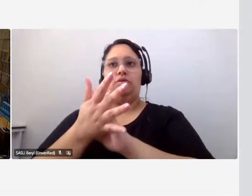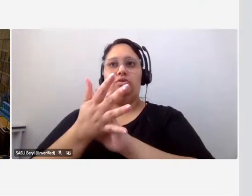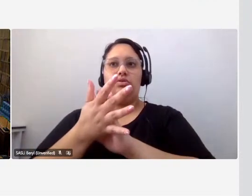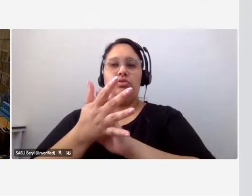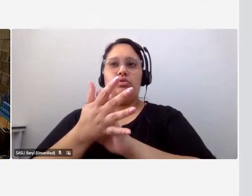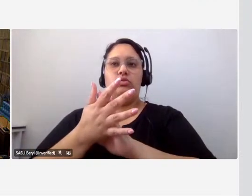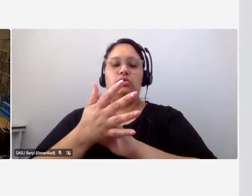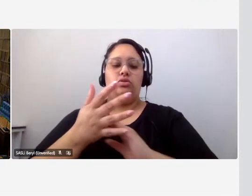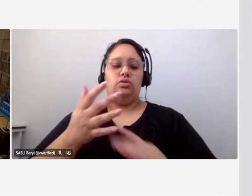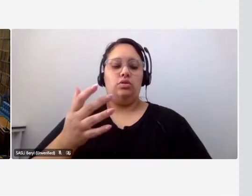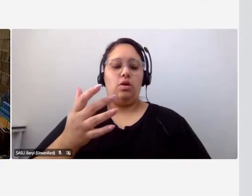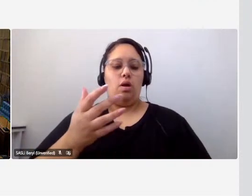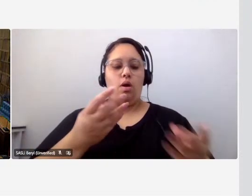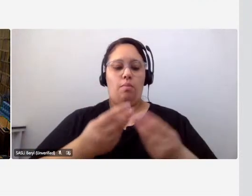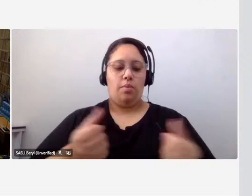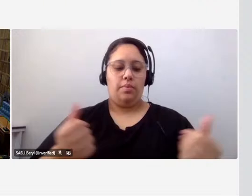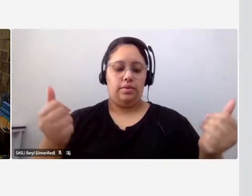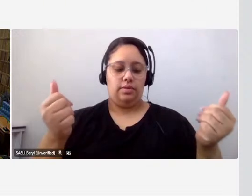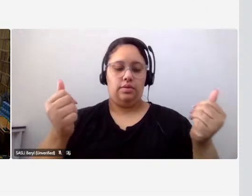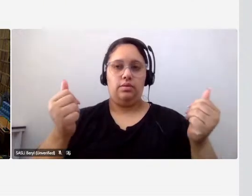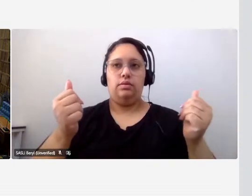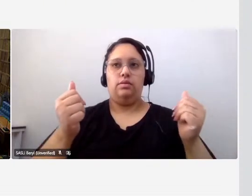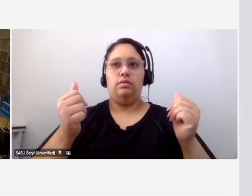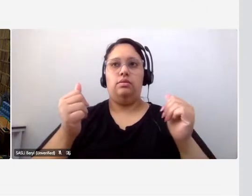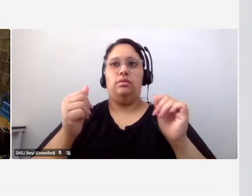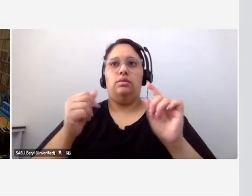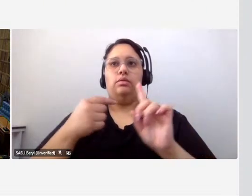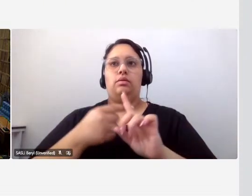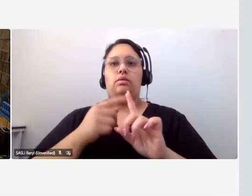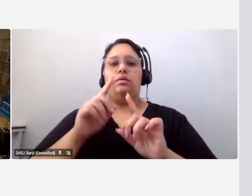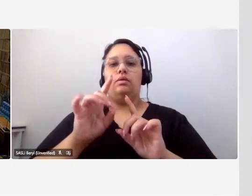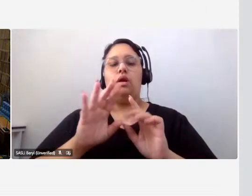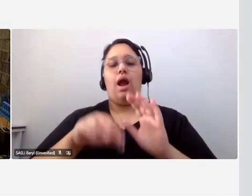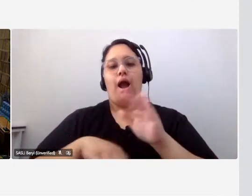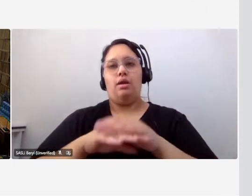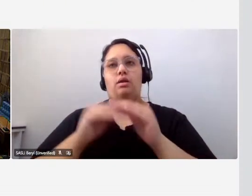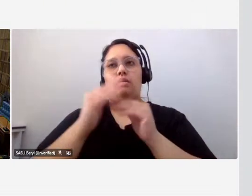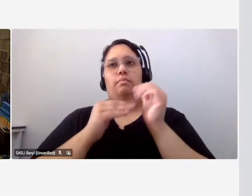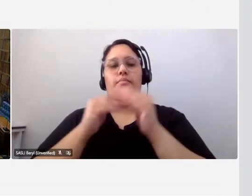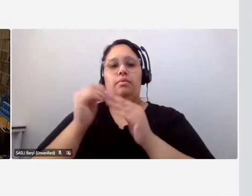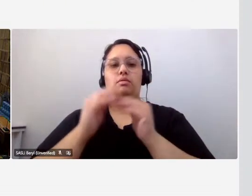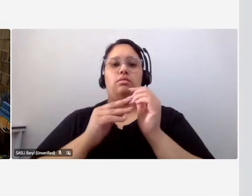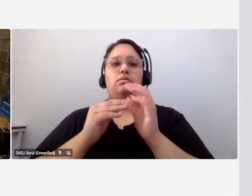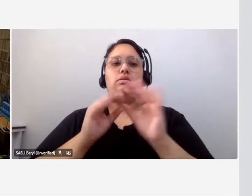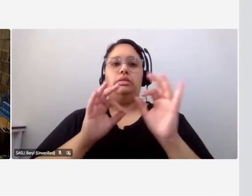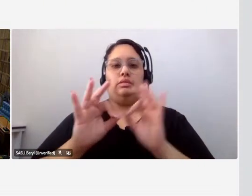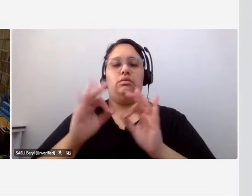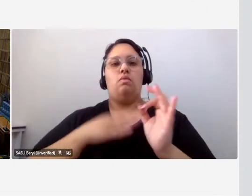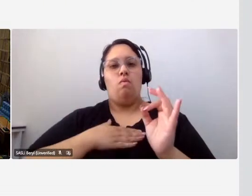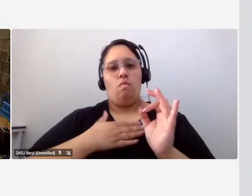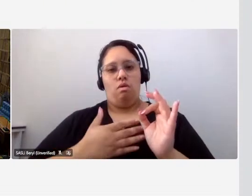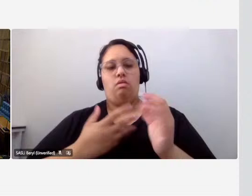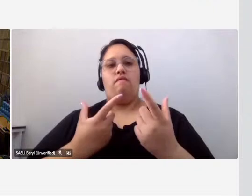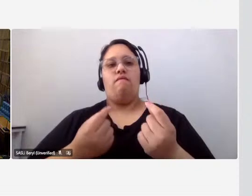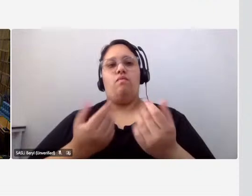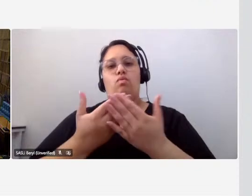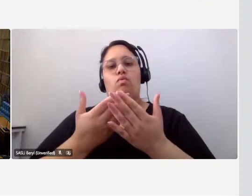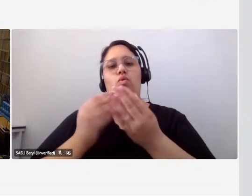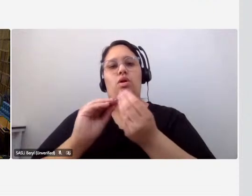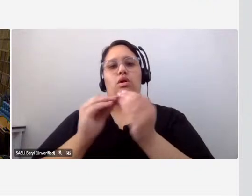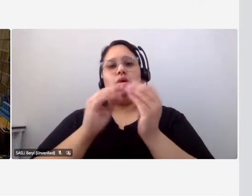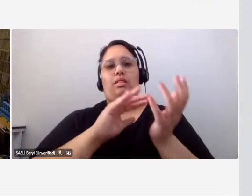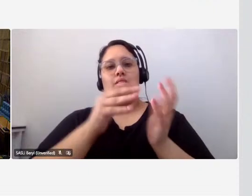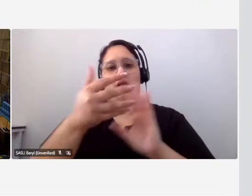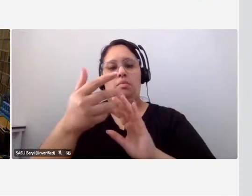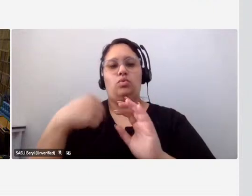to the heritage property is due to actual other construction, so it's willful damage, we